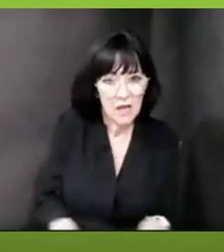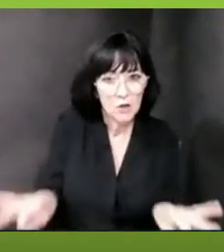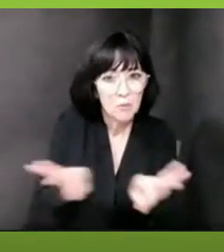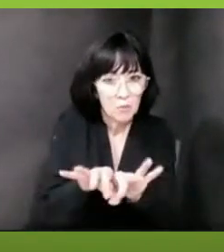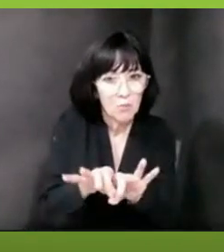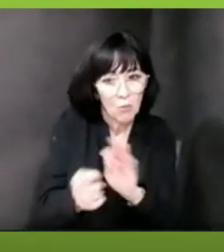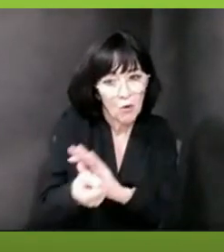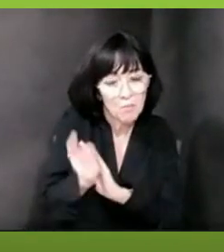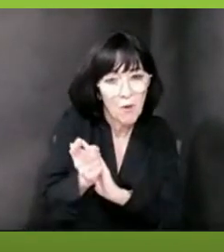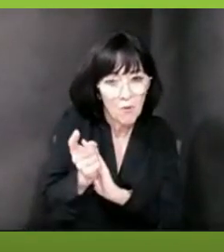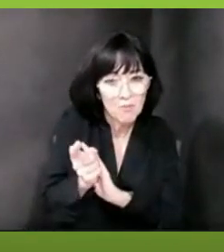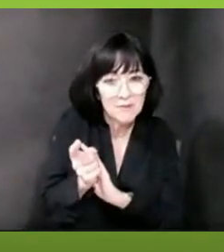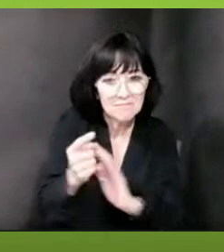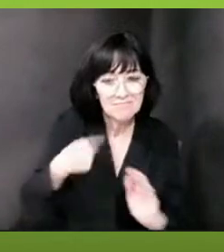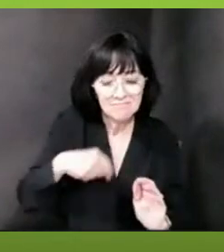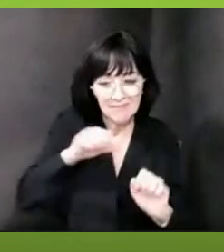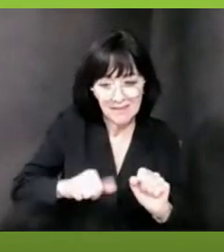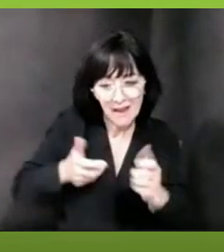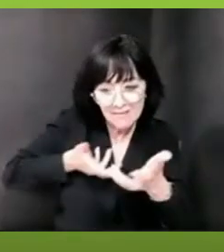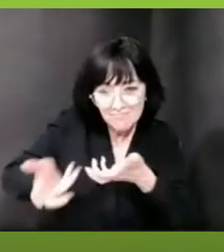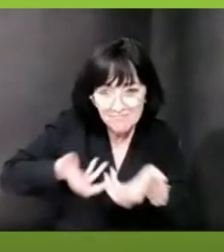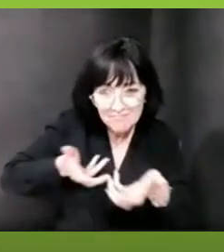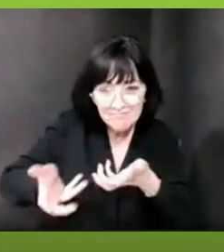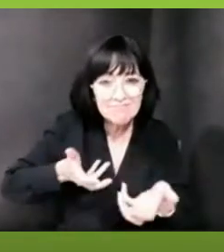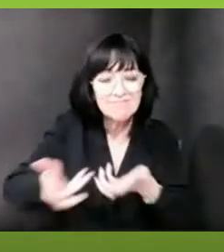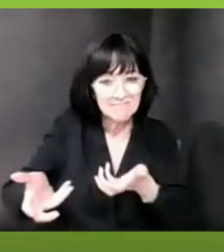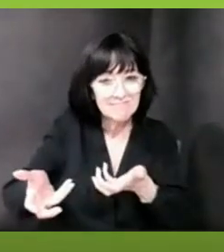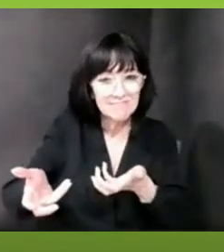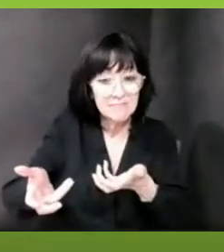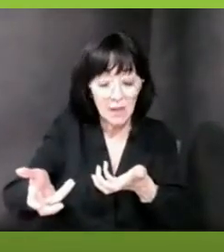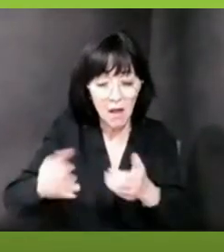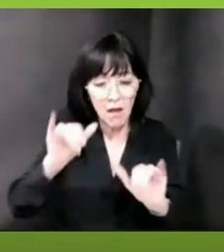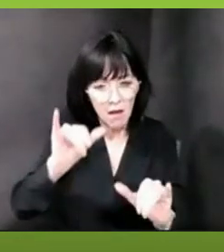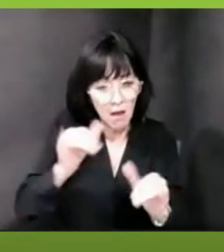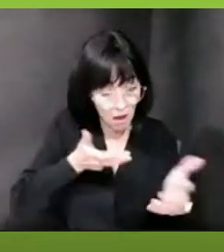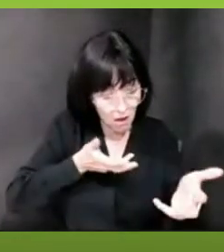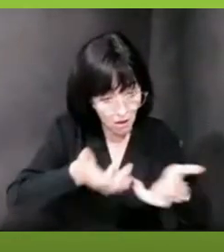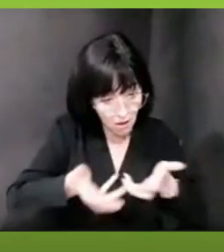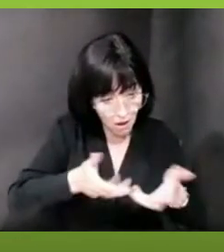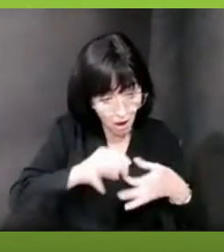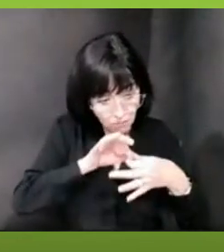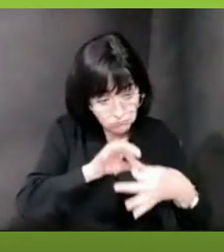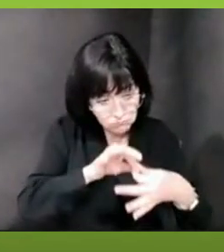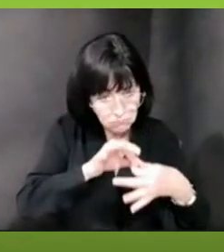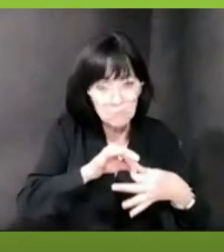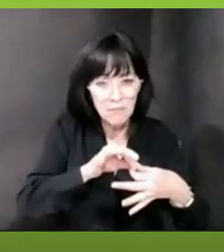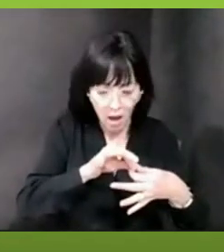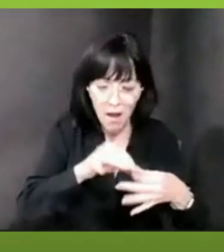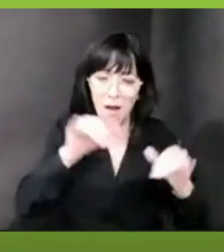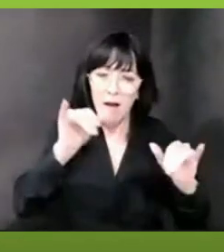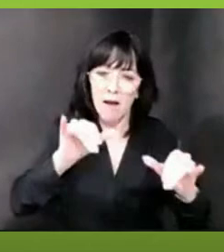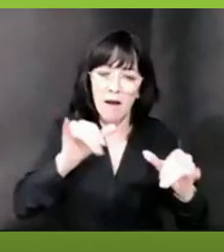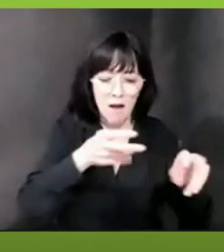we can start our academic teaching skills and things like that.